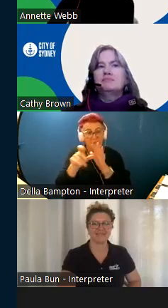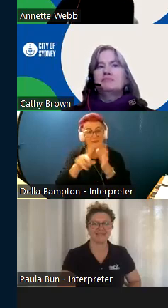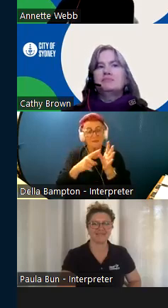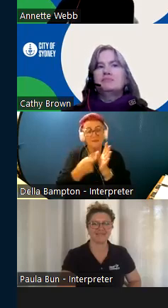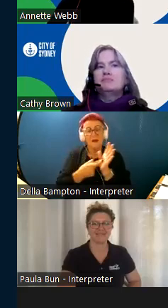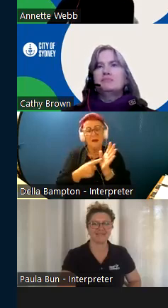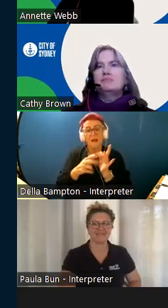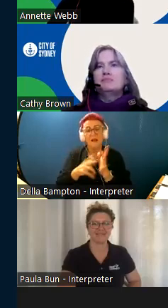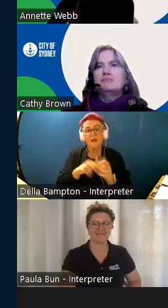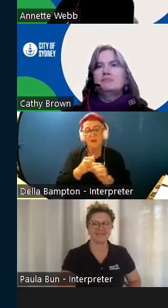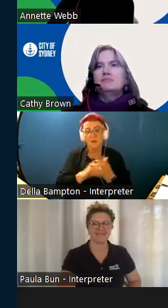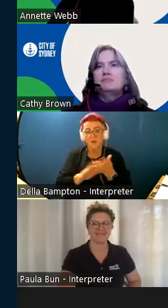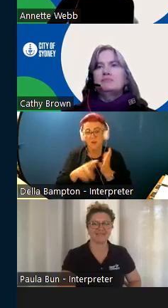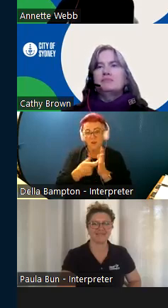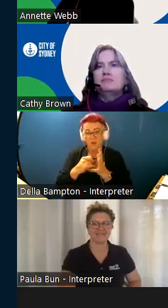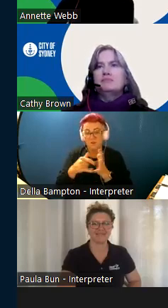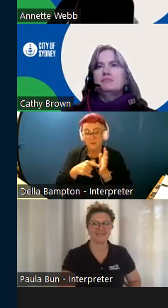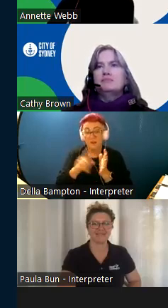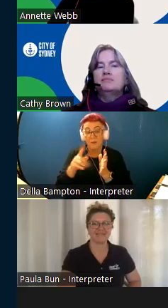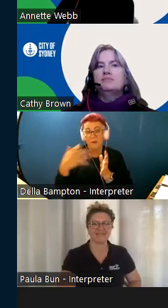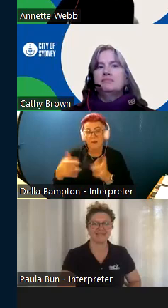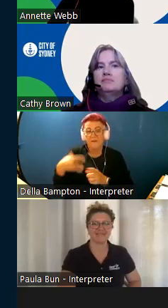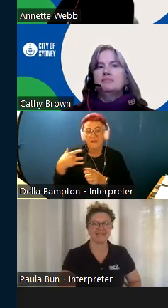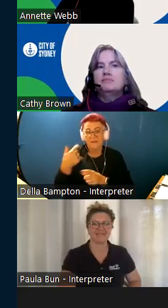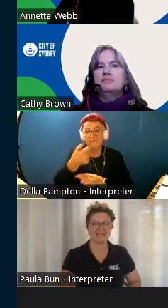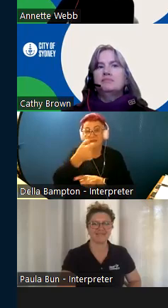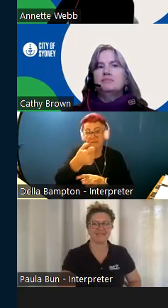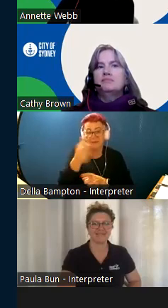apartments are currently tenanted by 6 artists.